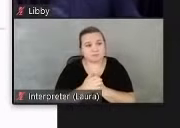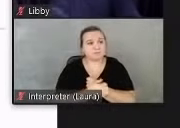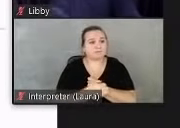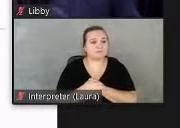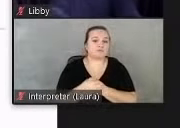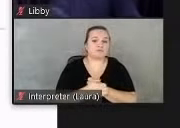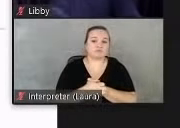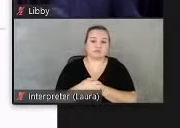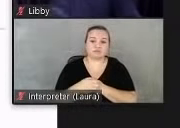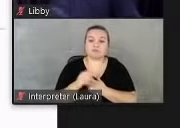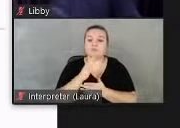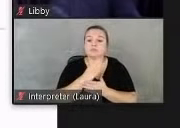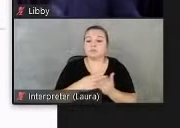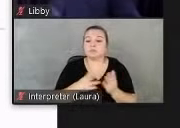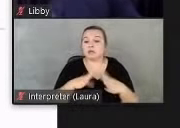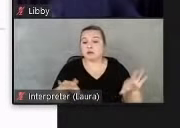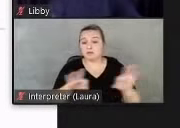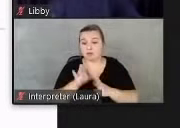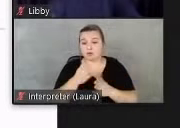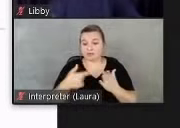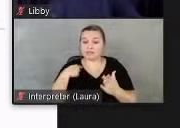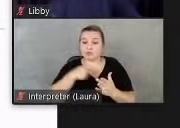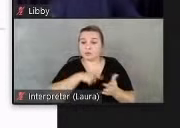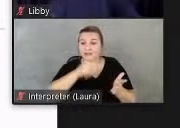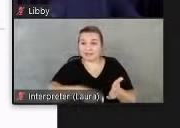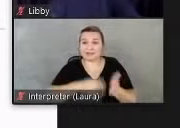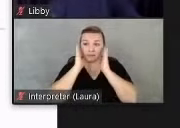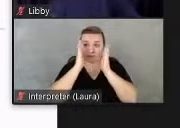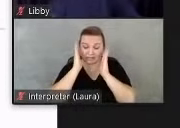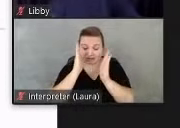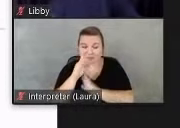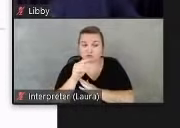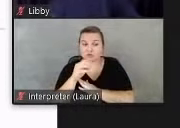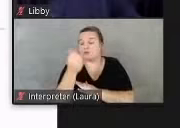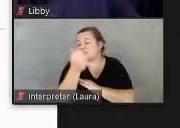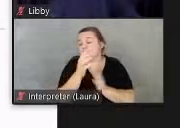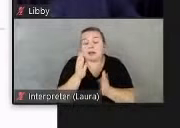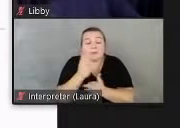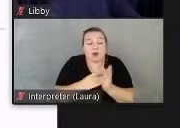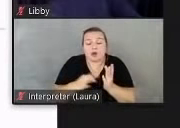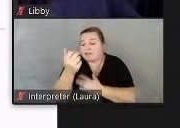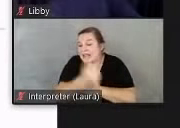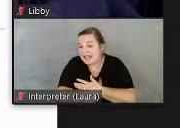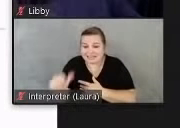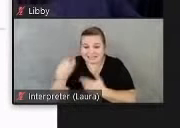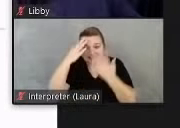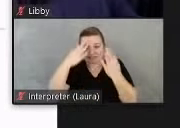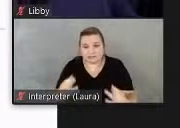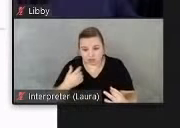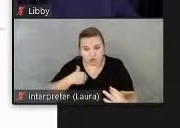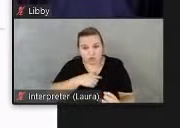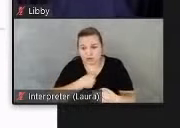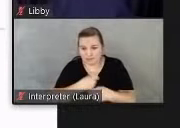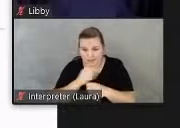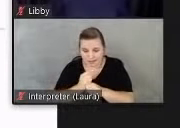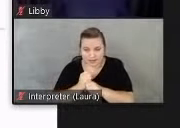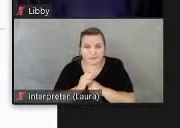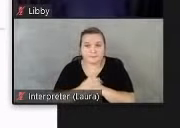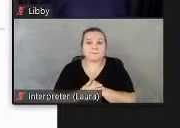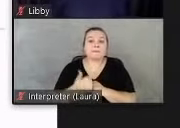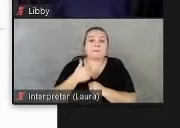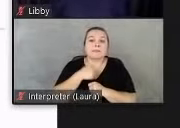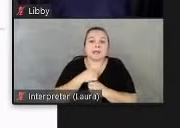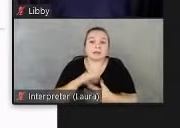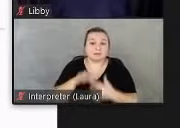Some important considerations that we need to pay attention to as a part of any decisions we talk about this. And I'm a